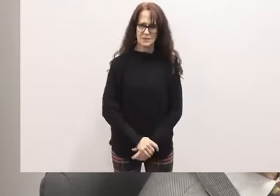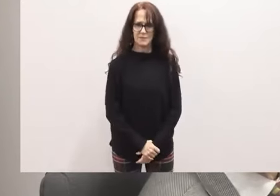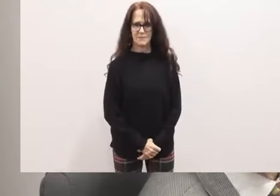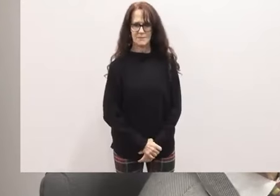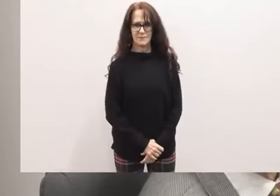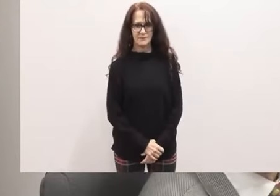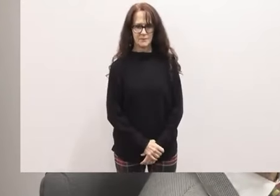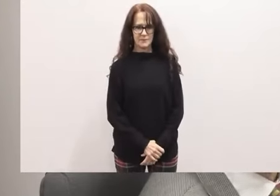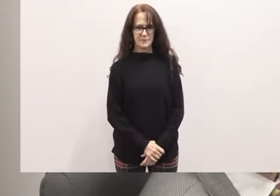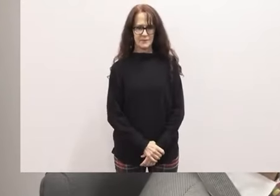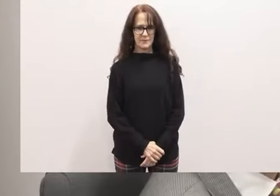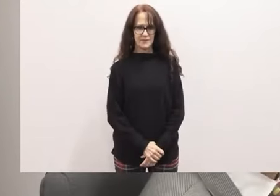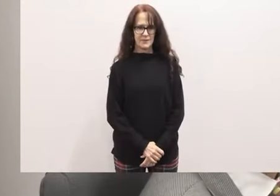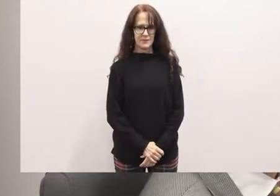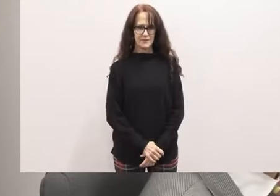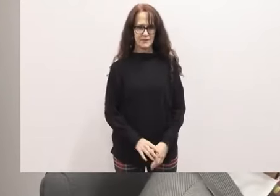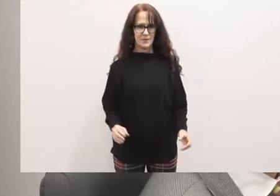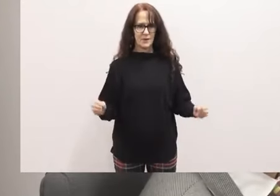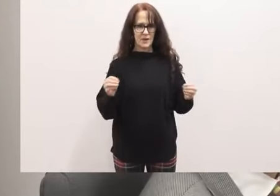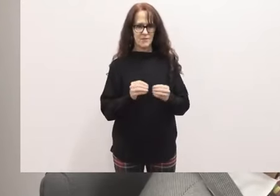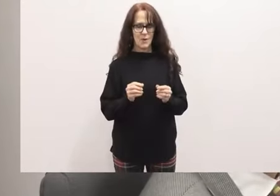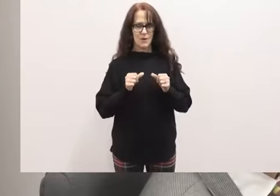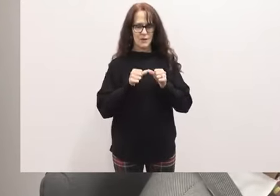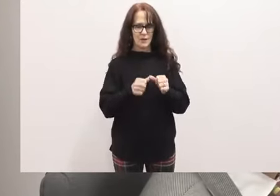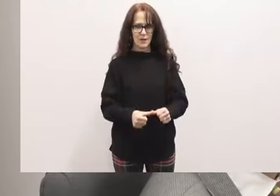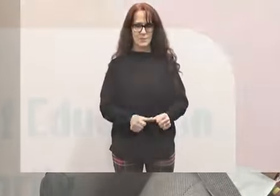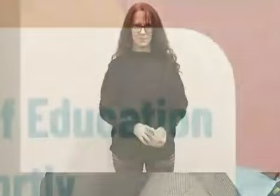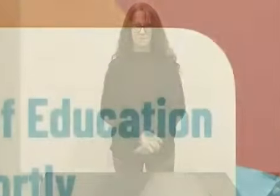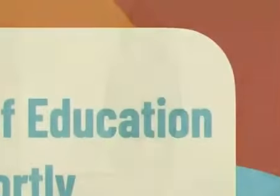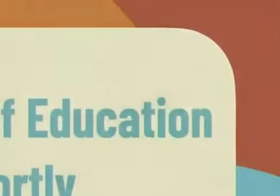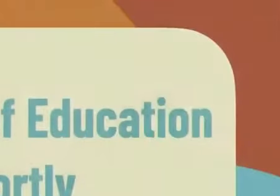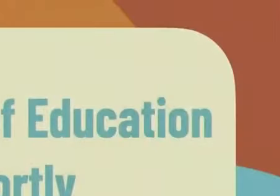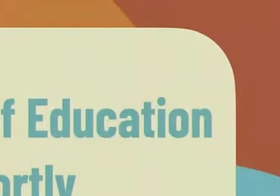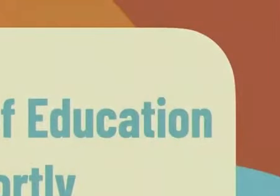because we still have more to go.